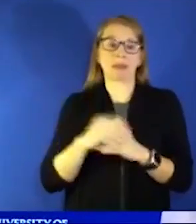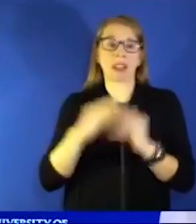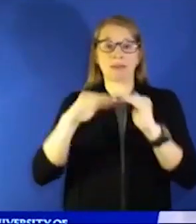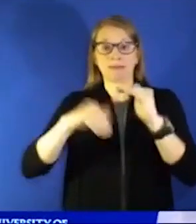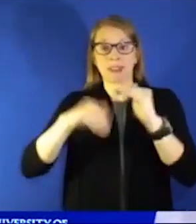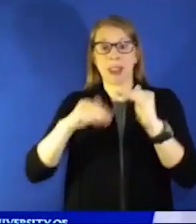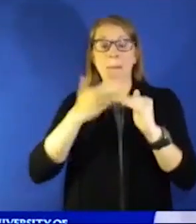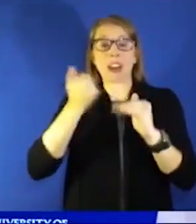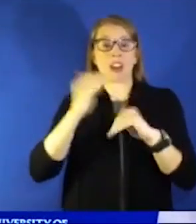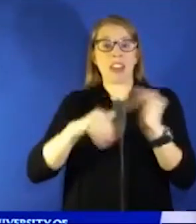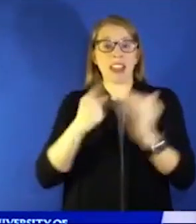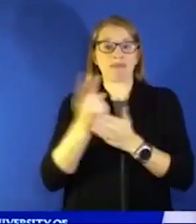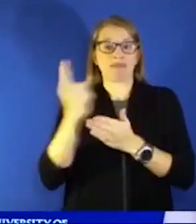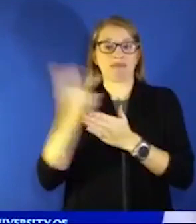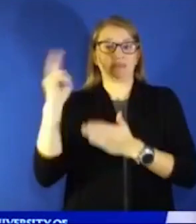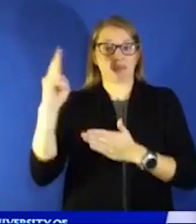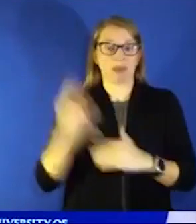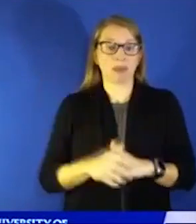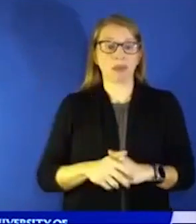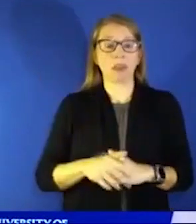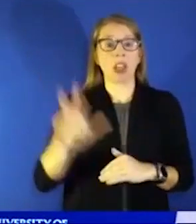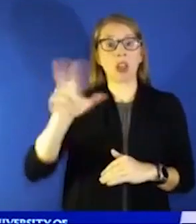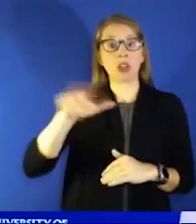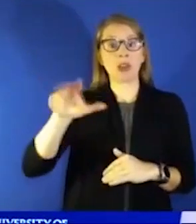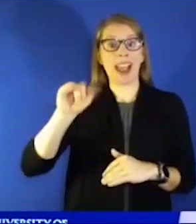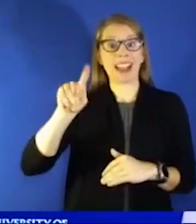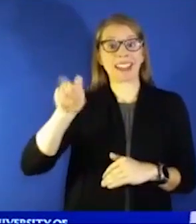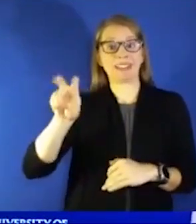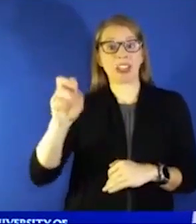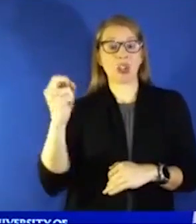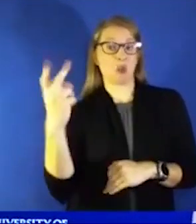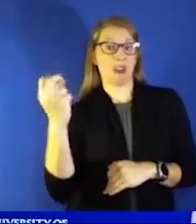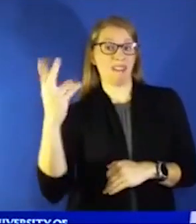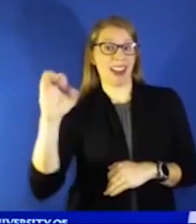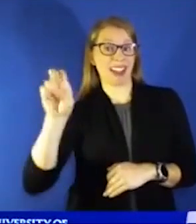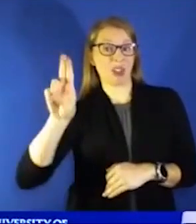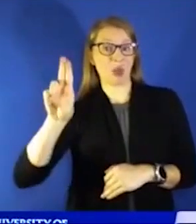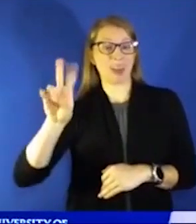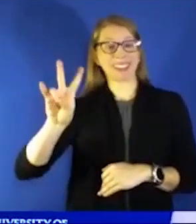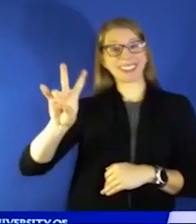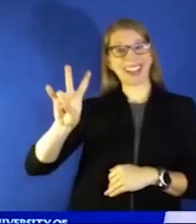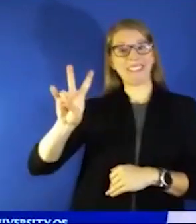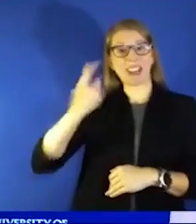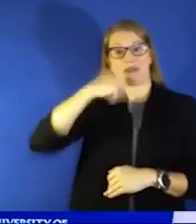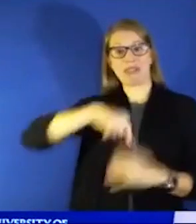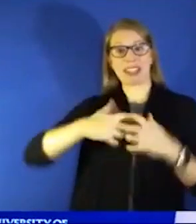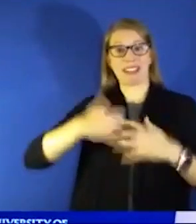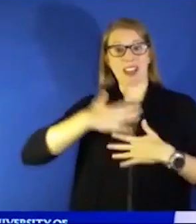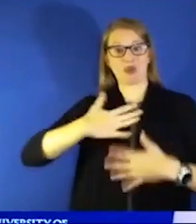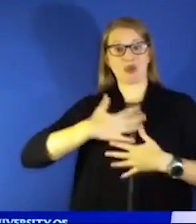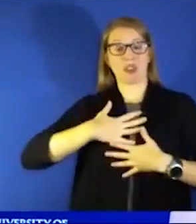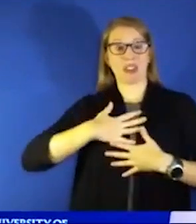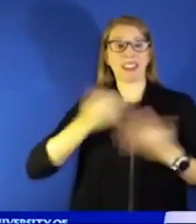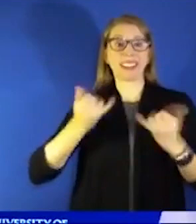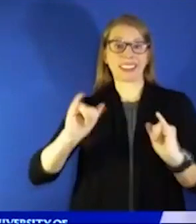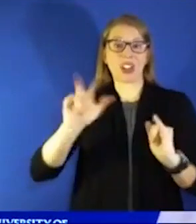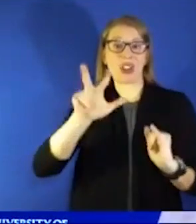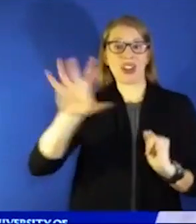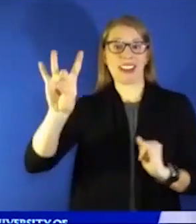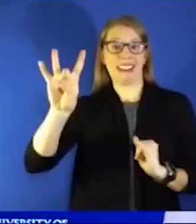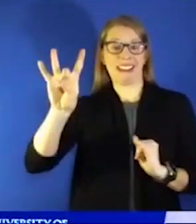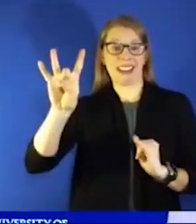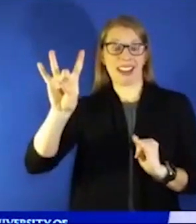So of those 33 active infections, 12 are in the ICU and 7 on the ventilator. We still have 38 meeting that